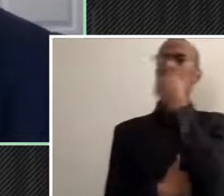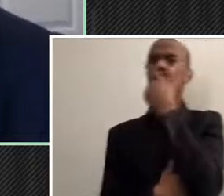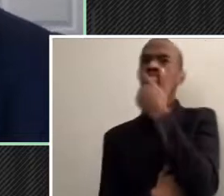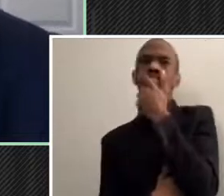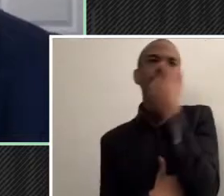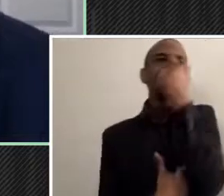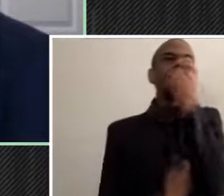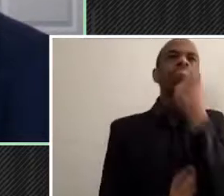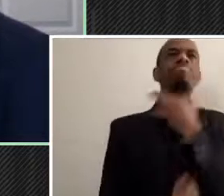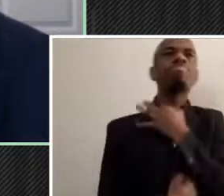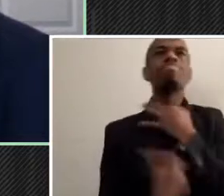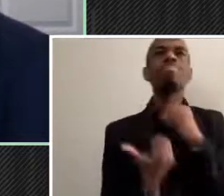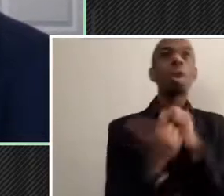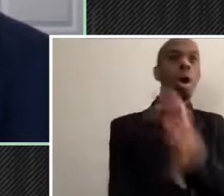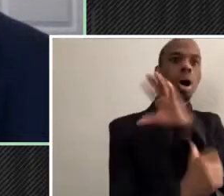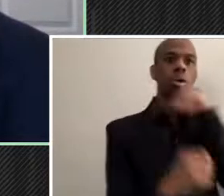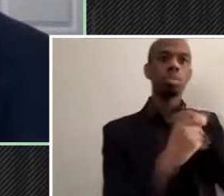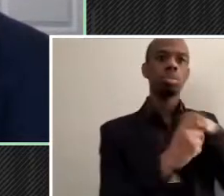Good question.